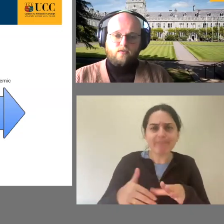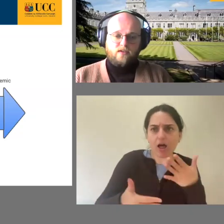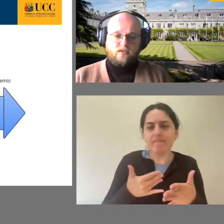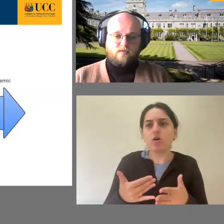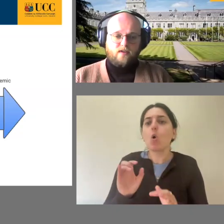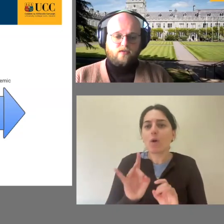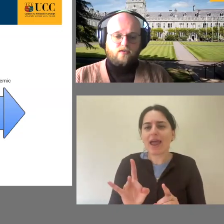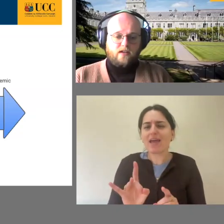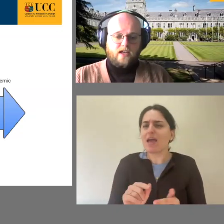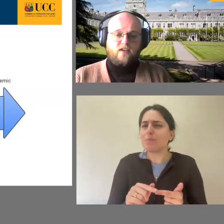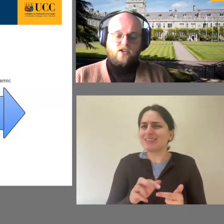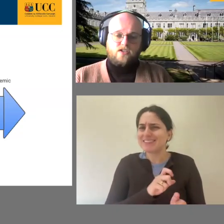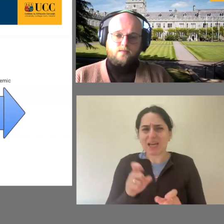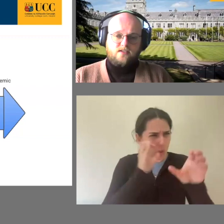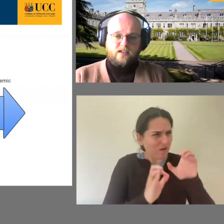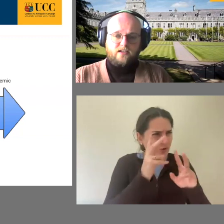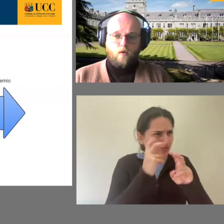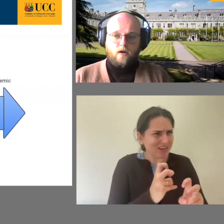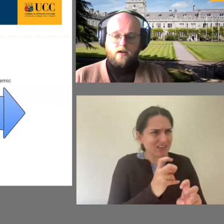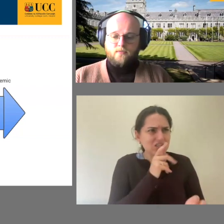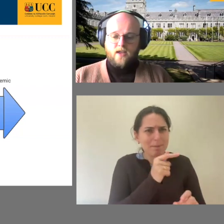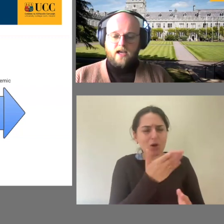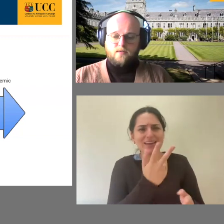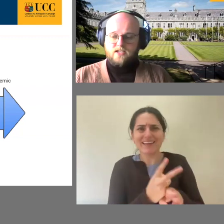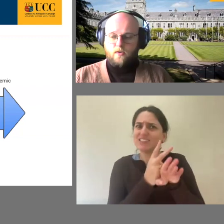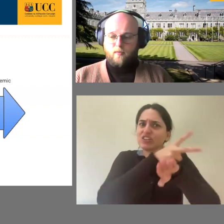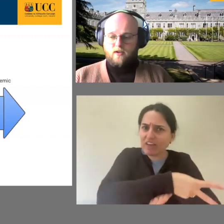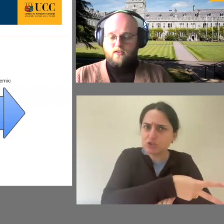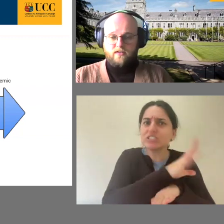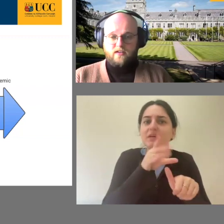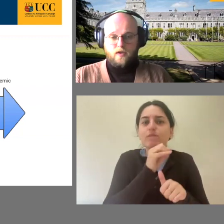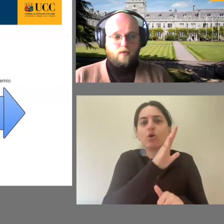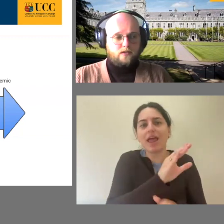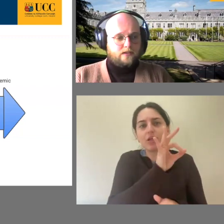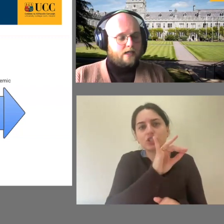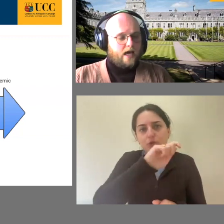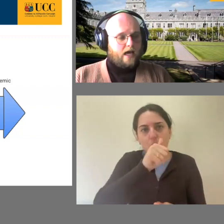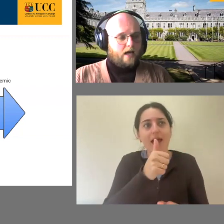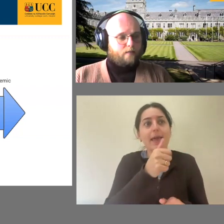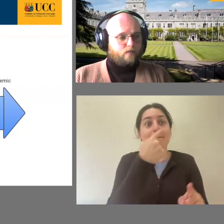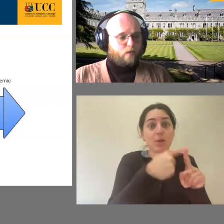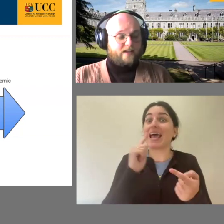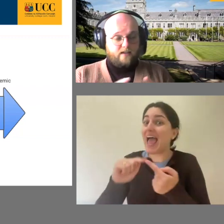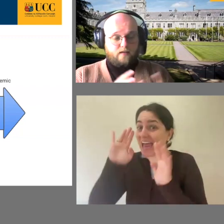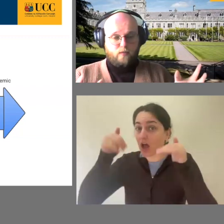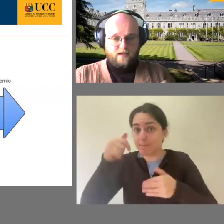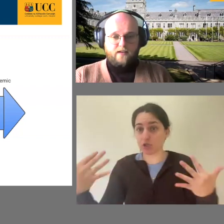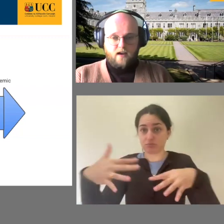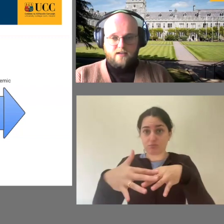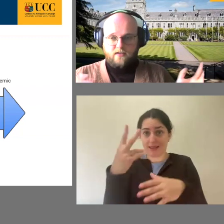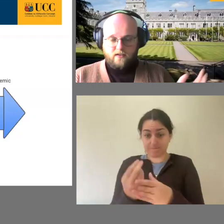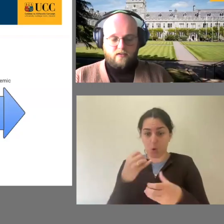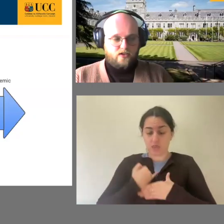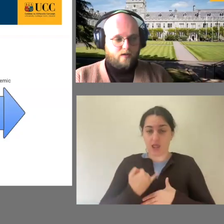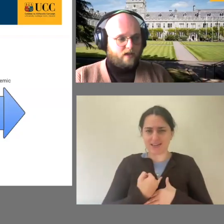find any research around interventions specifically for LGBTQIA+ autistic people within